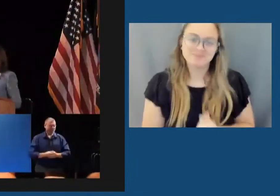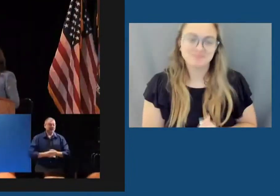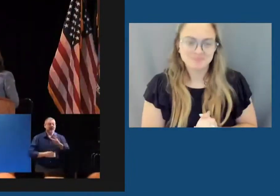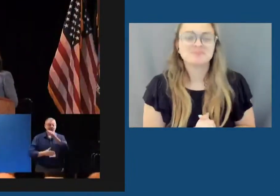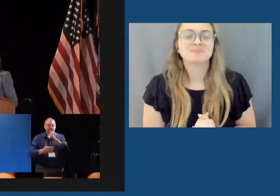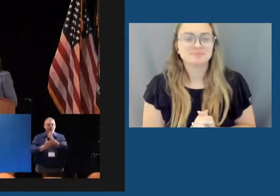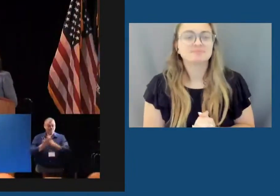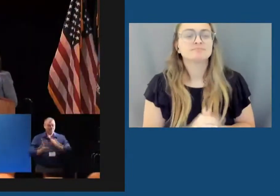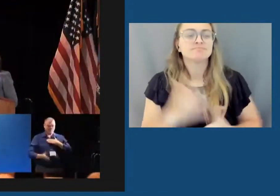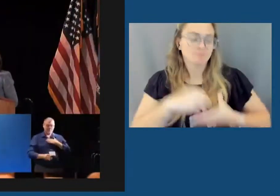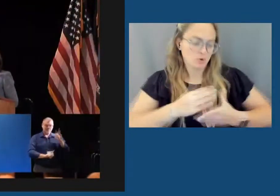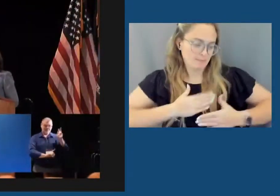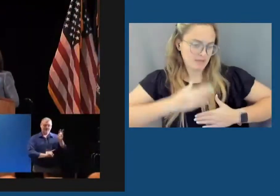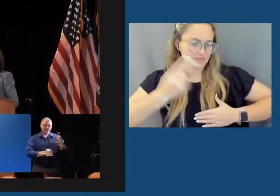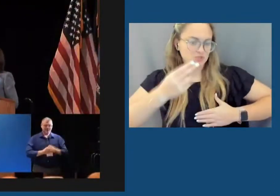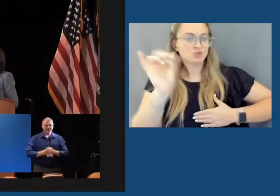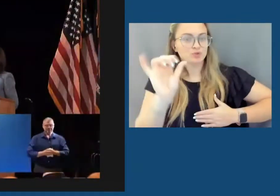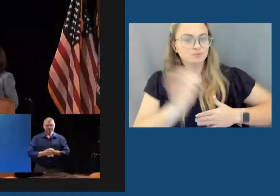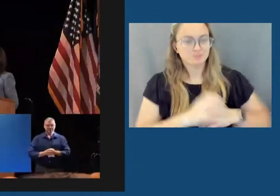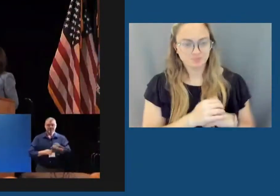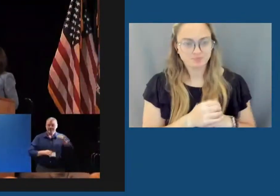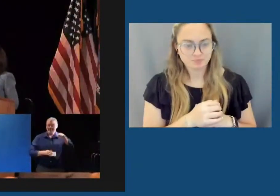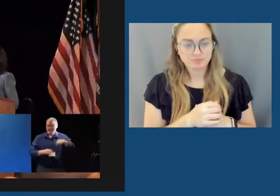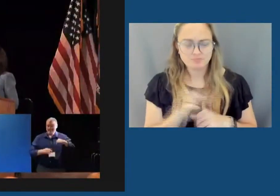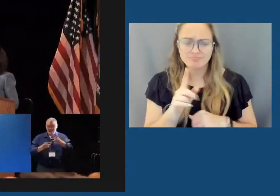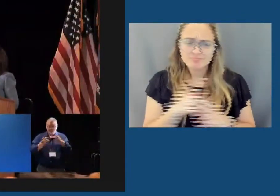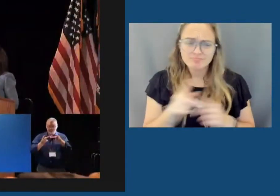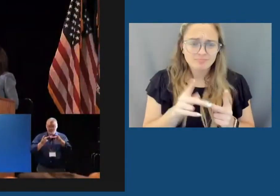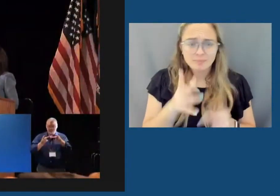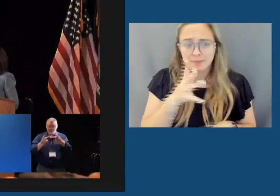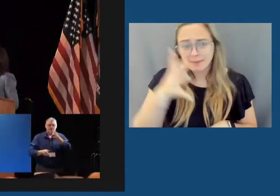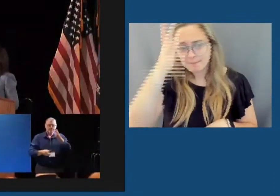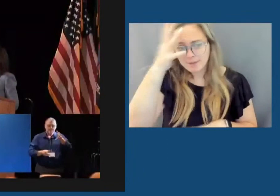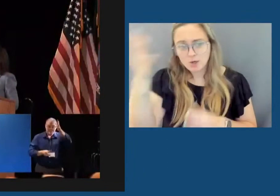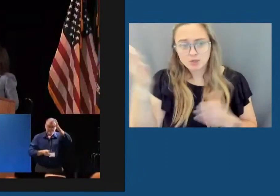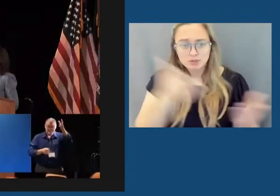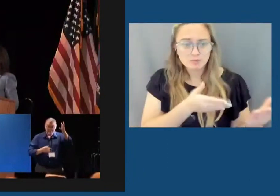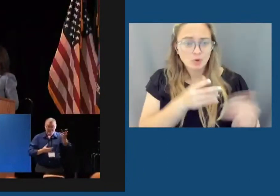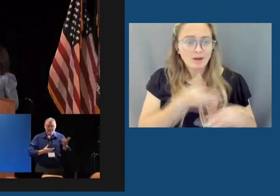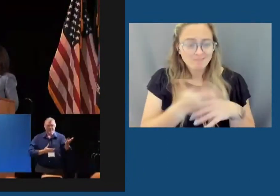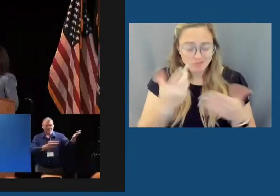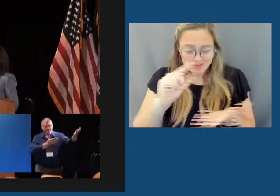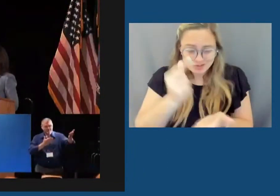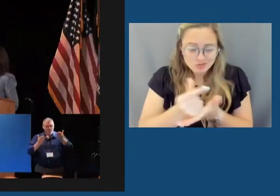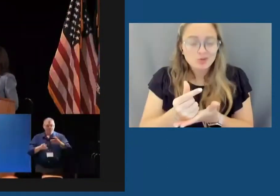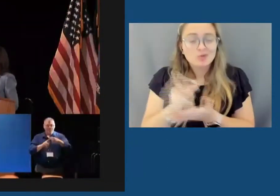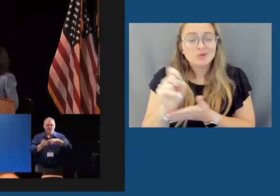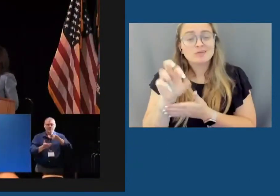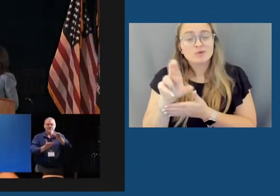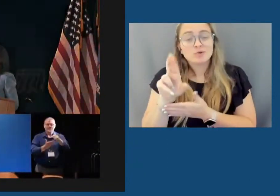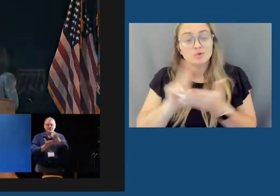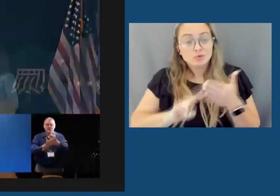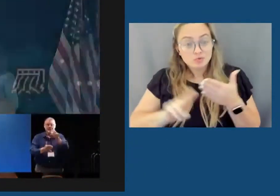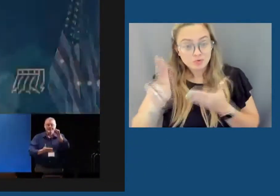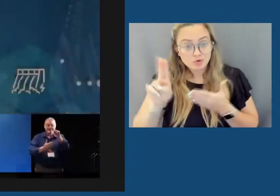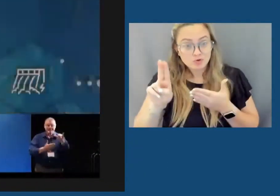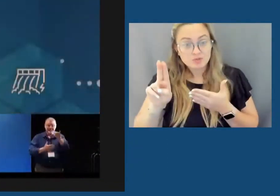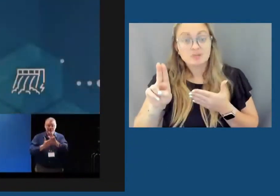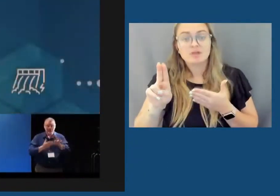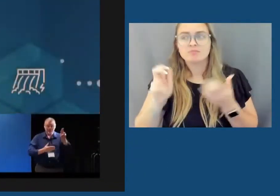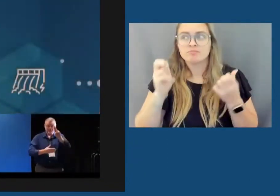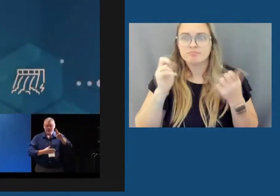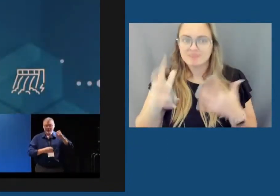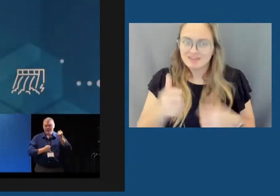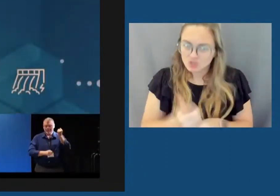my history. This is the place my parents brought me after I graduated from Syracuse University many decades